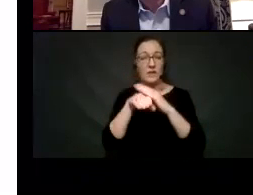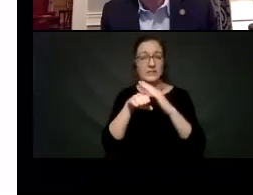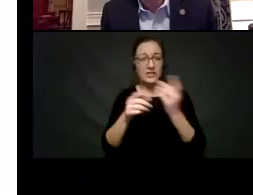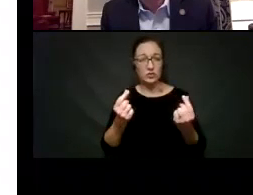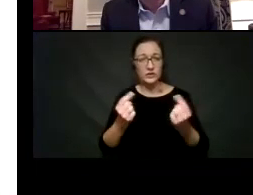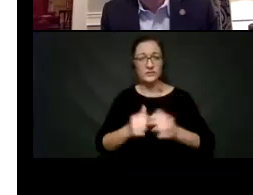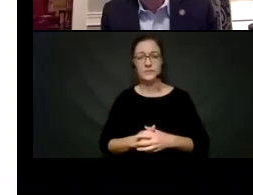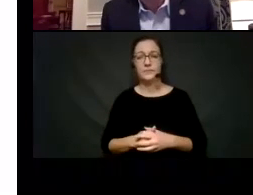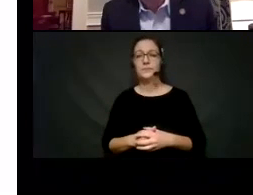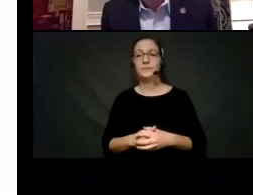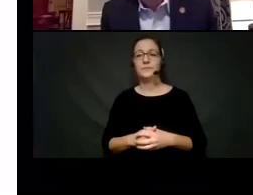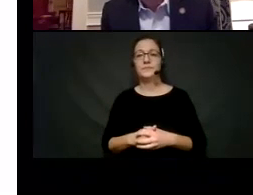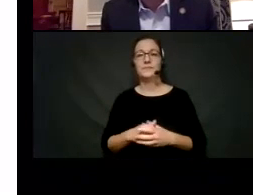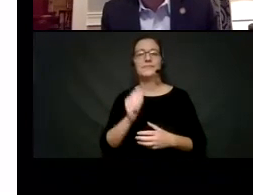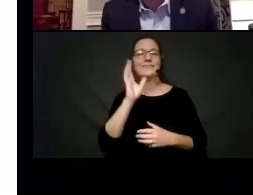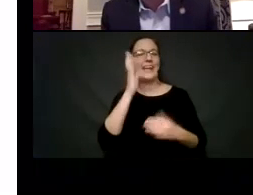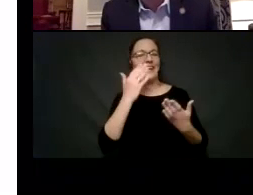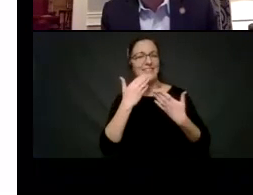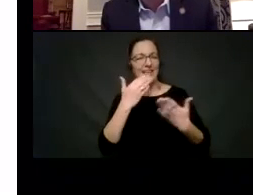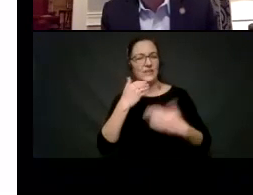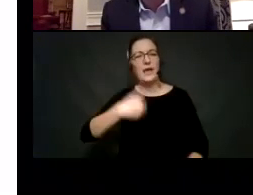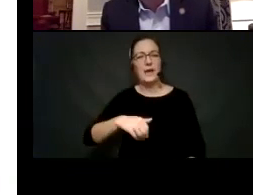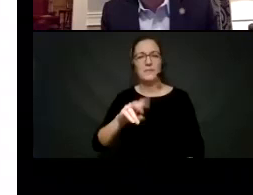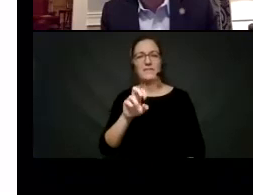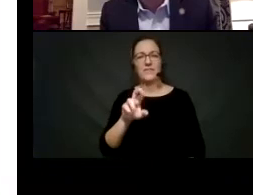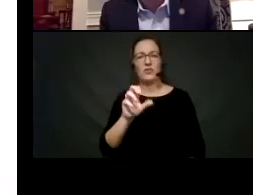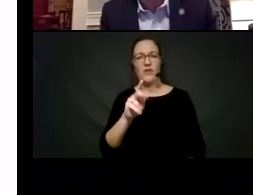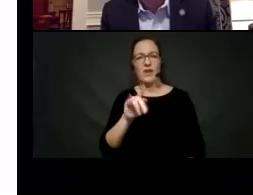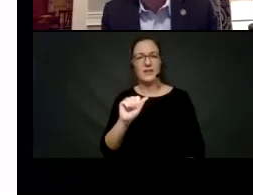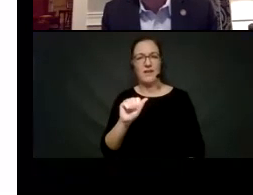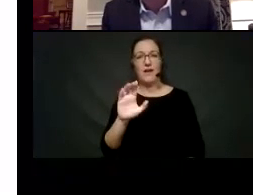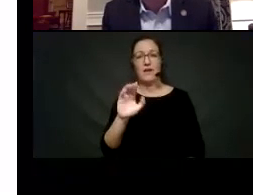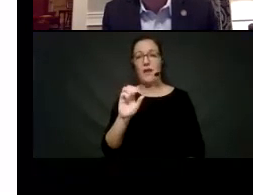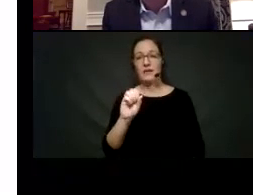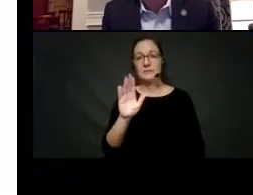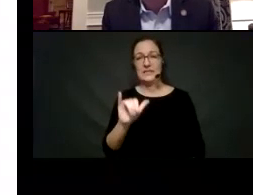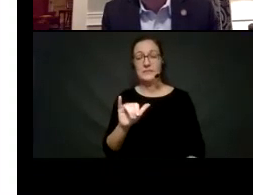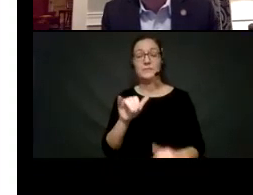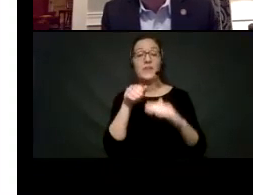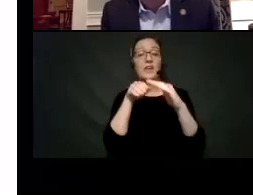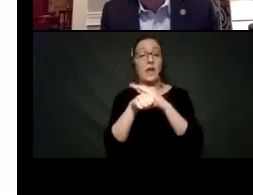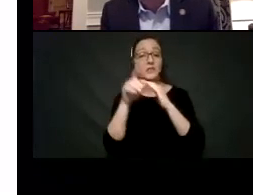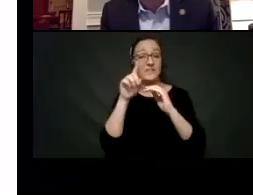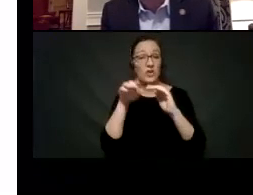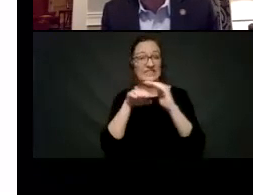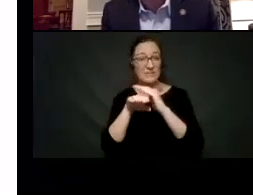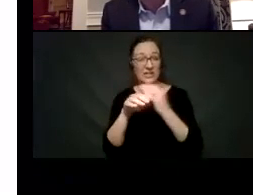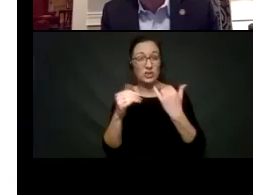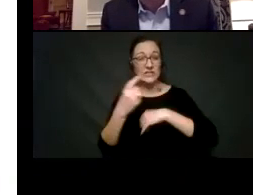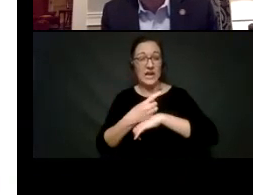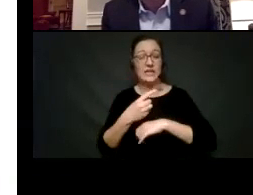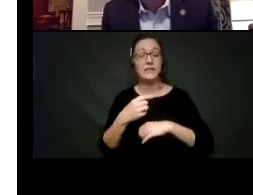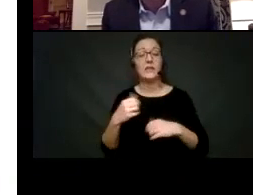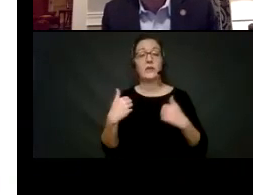Sable Kay. I'm Veronica Cosby. Our accommodations for accessibility tonight are